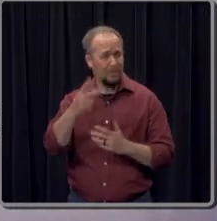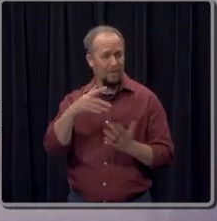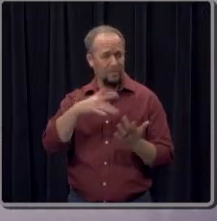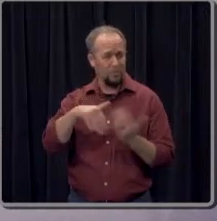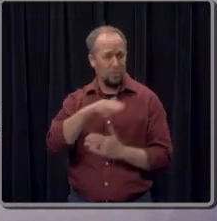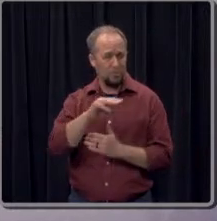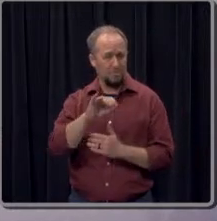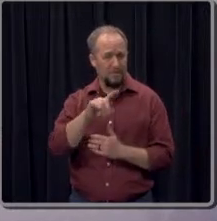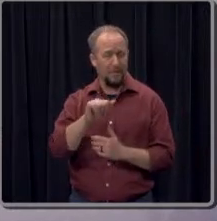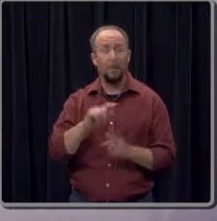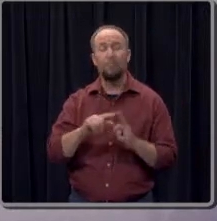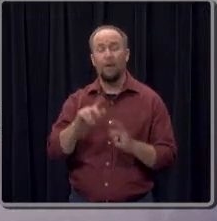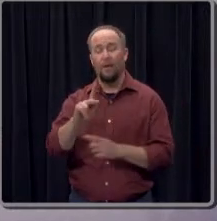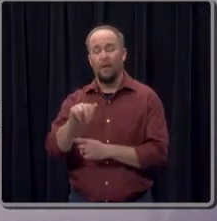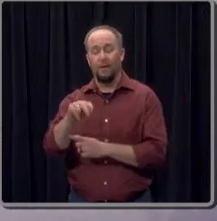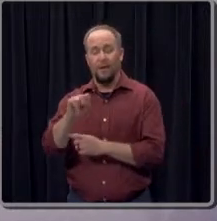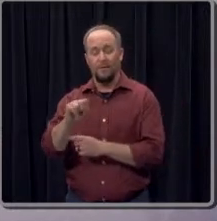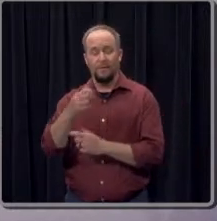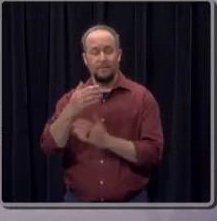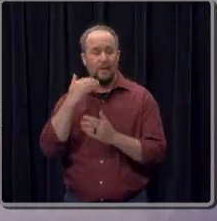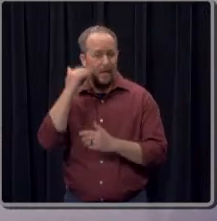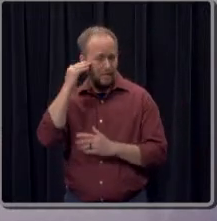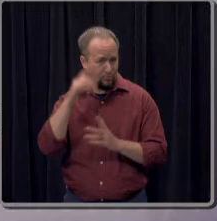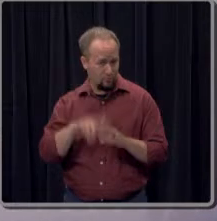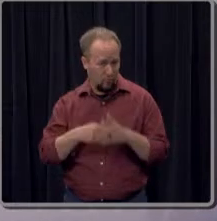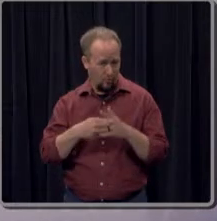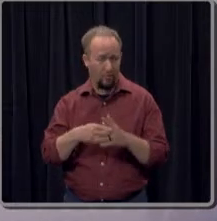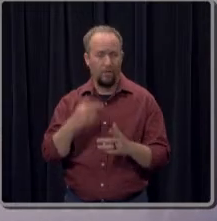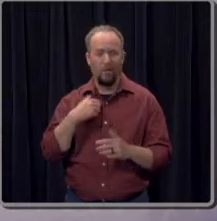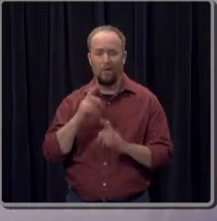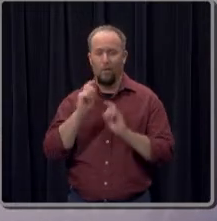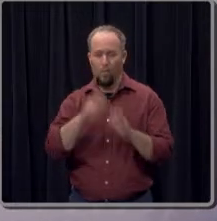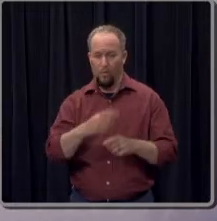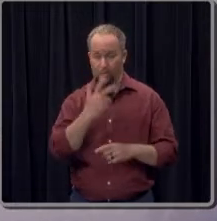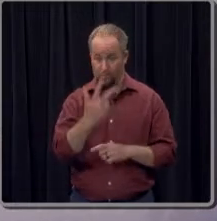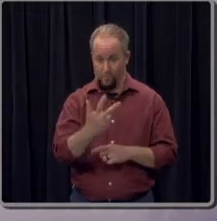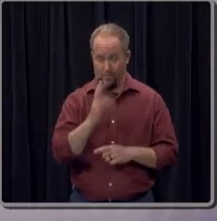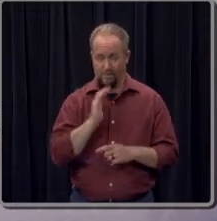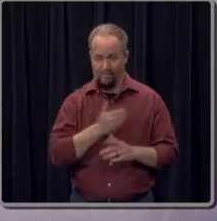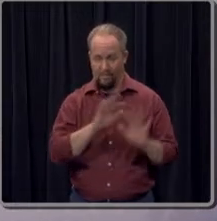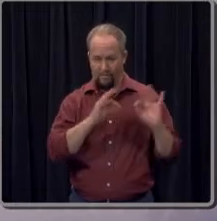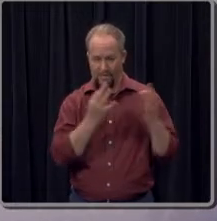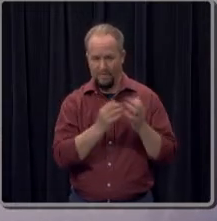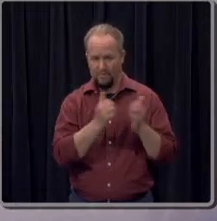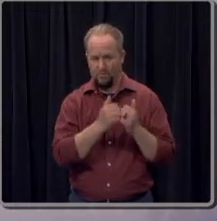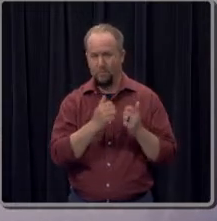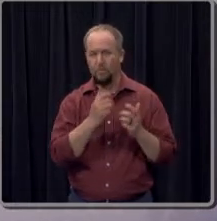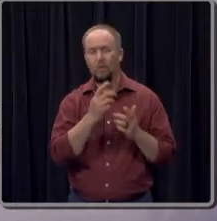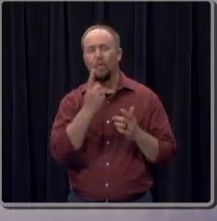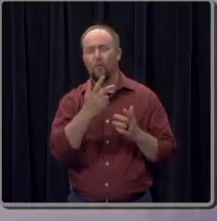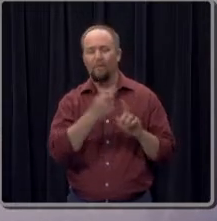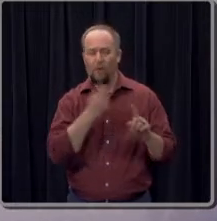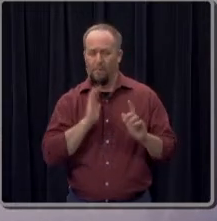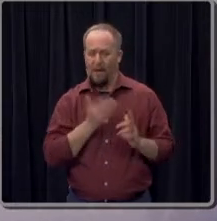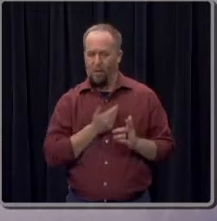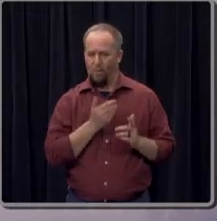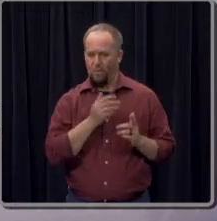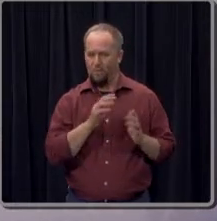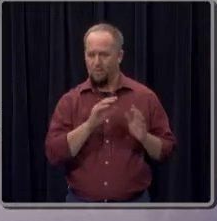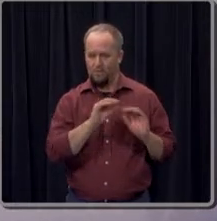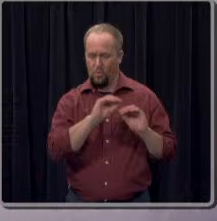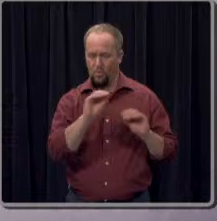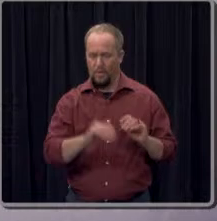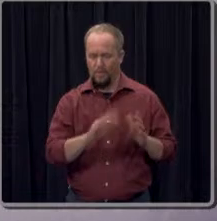Start Association awarded 3 of our Olathe Head Start family with some special awards. So Kim Sill was actually named